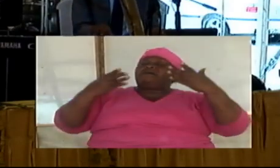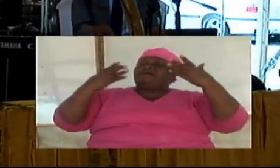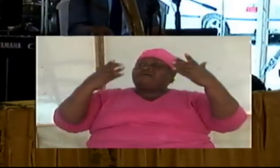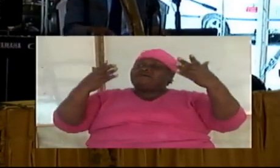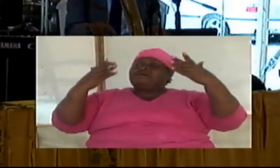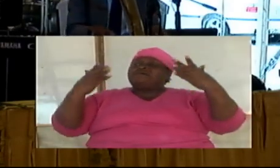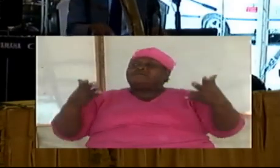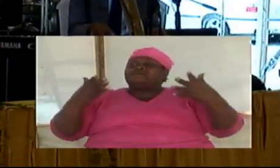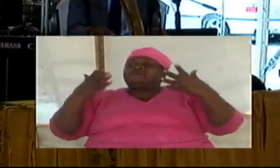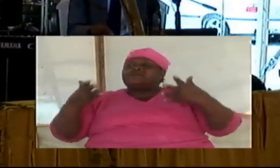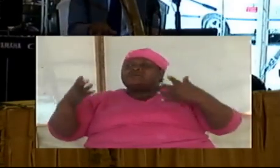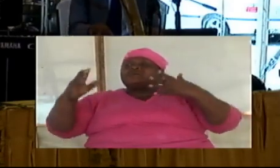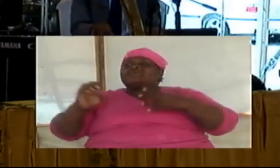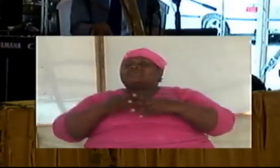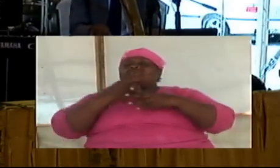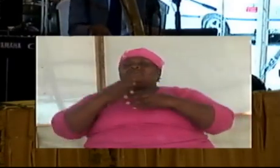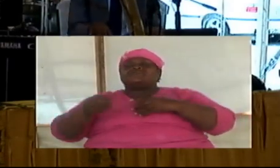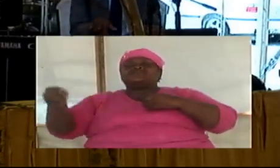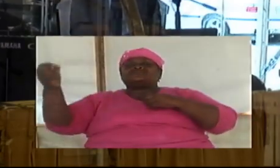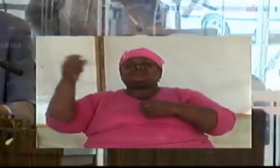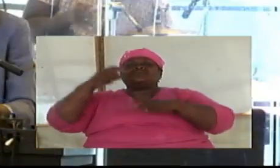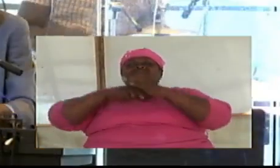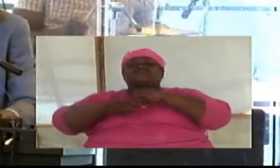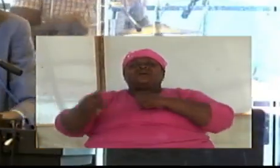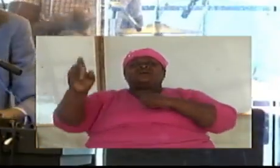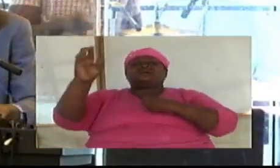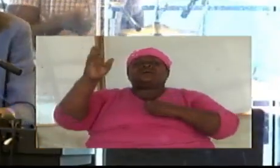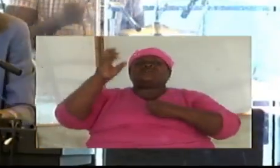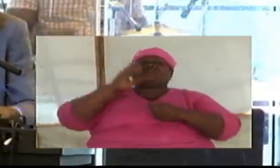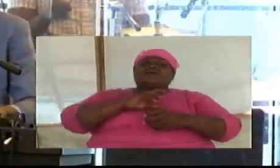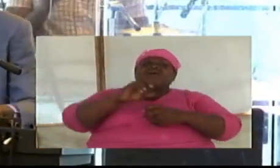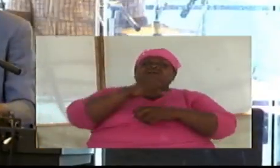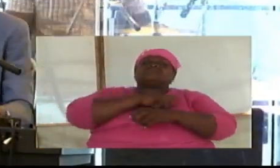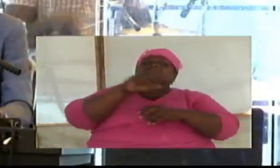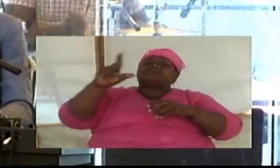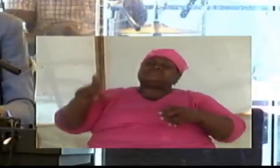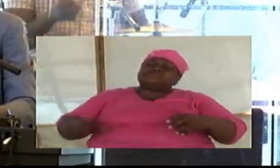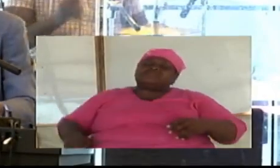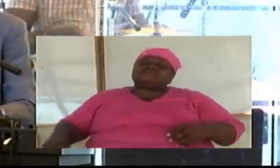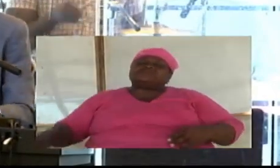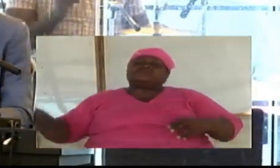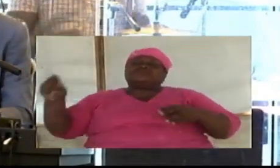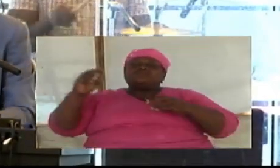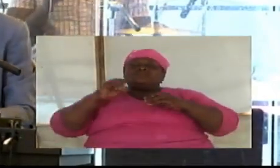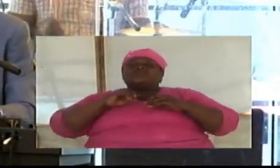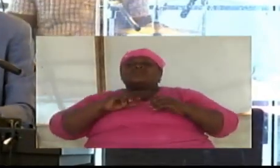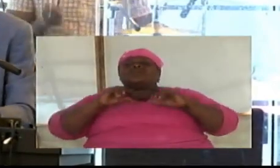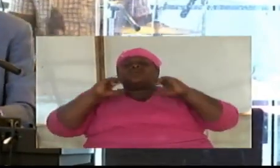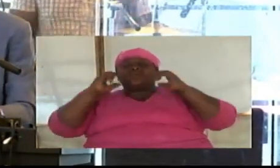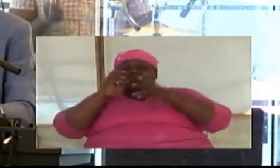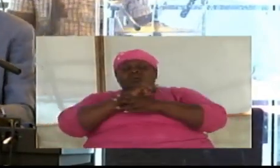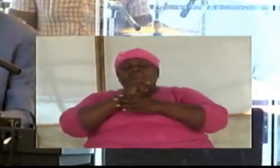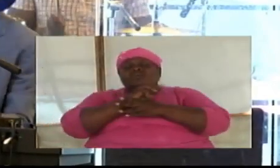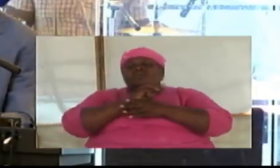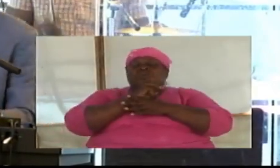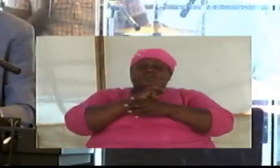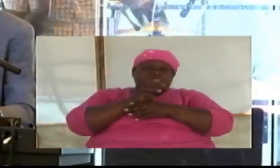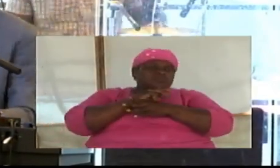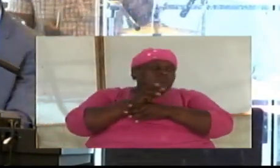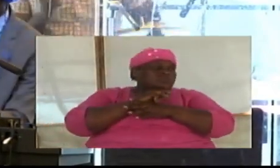life. Even on the promise I go. On thy promise I go.